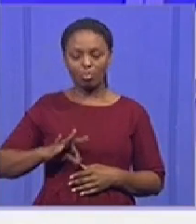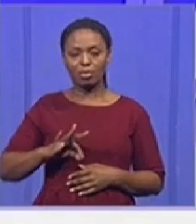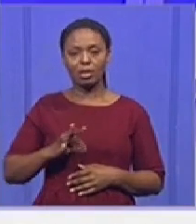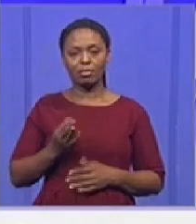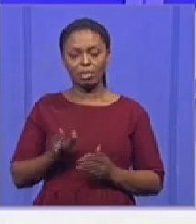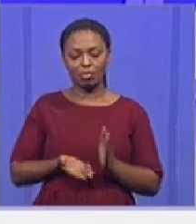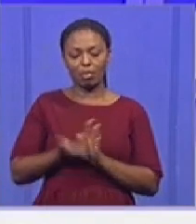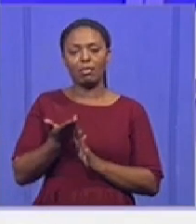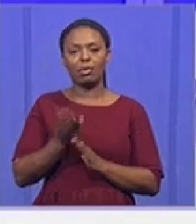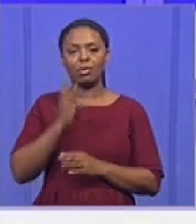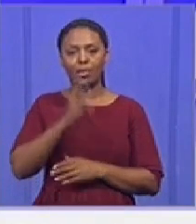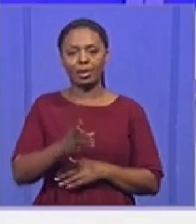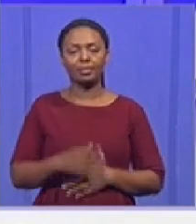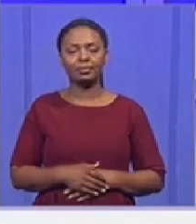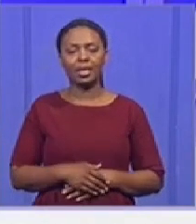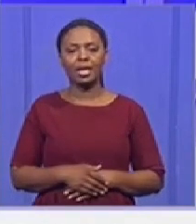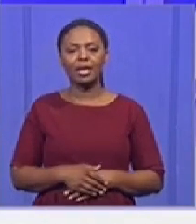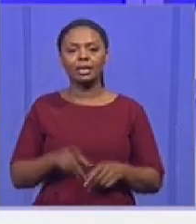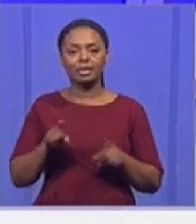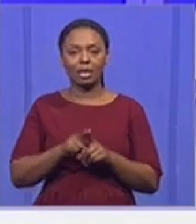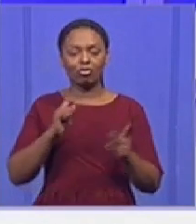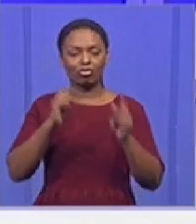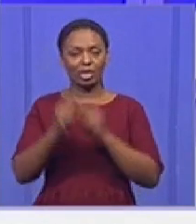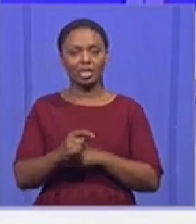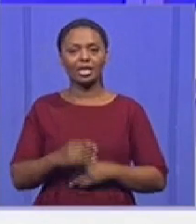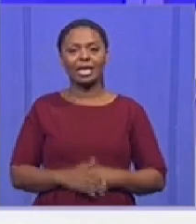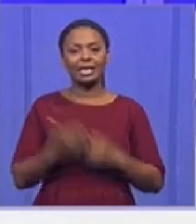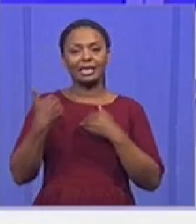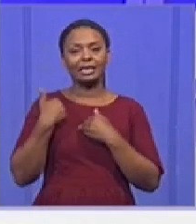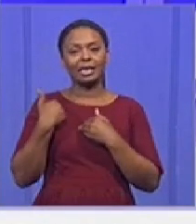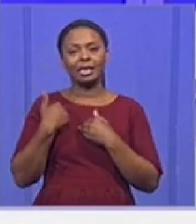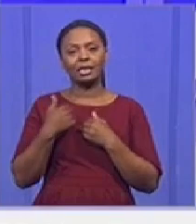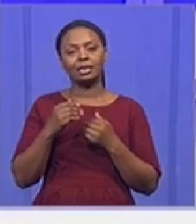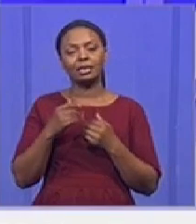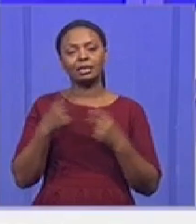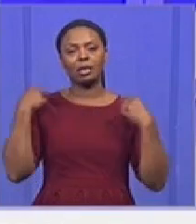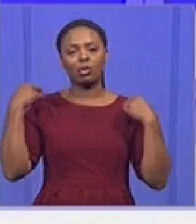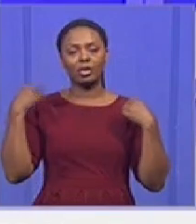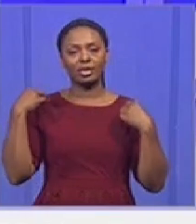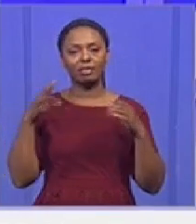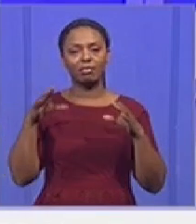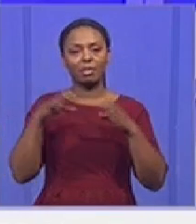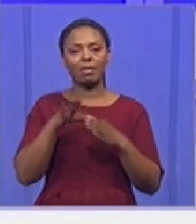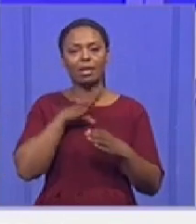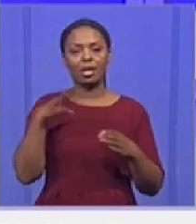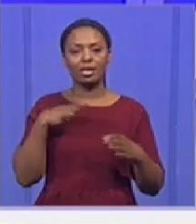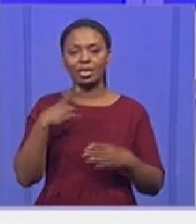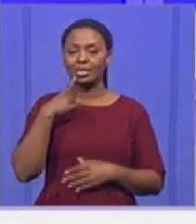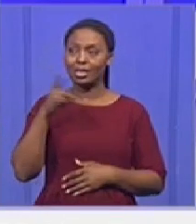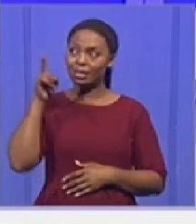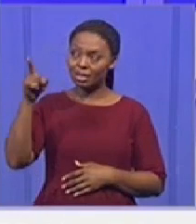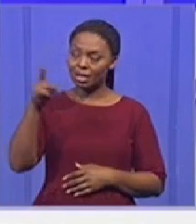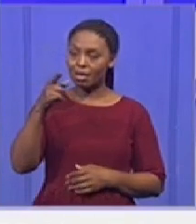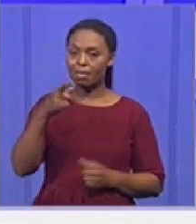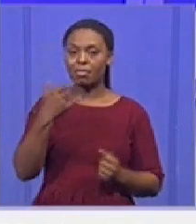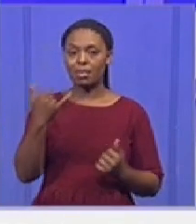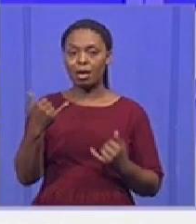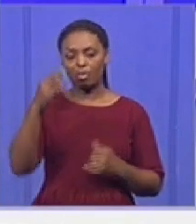tsa sepodisi. Safety and Security Bargaining Council e neile tona ya sepodisi Dikgang malatsi